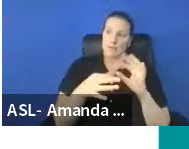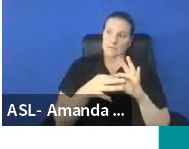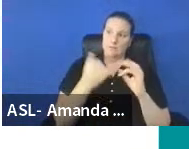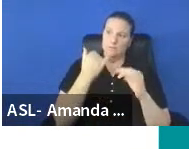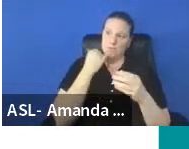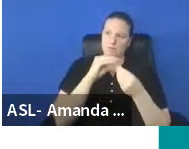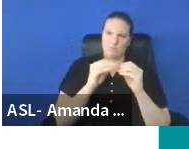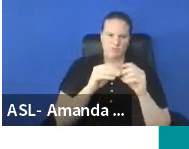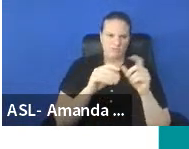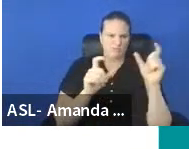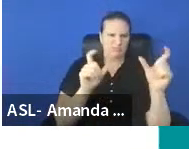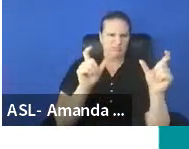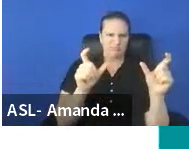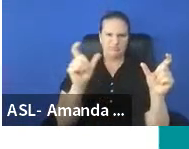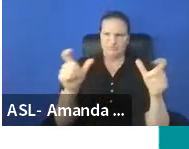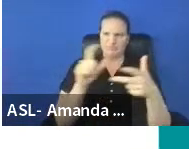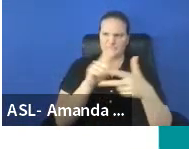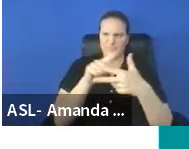360-859-0494,